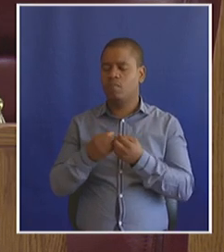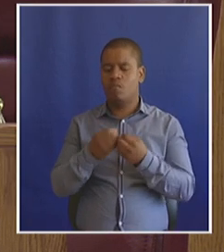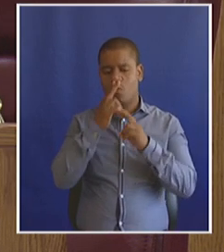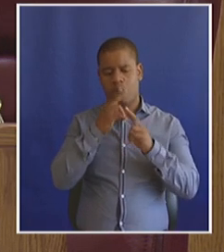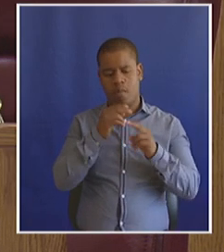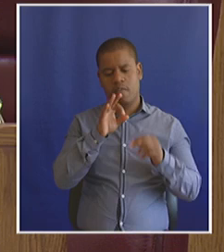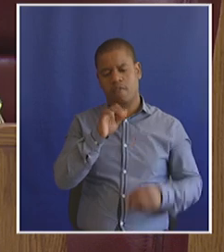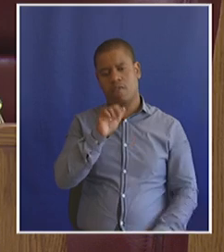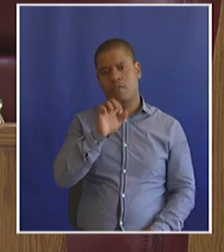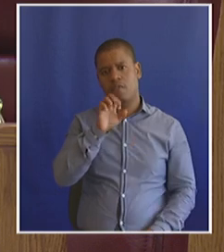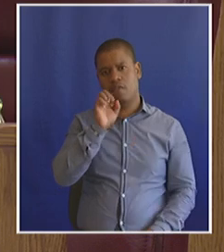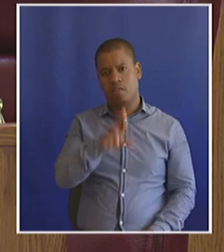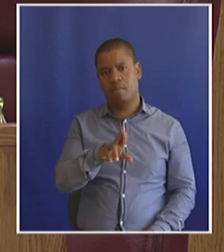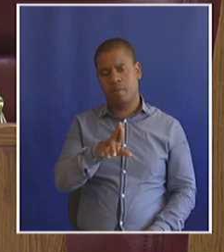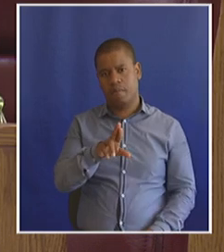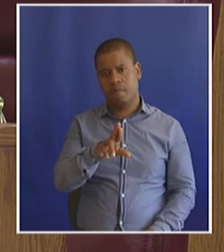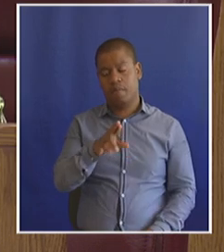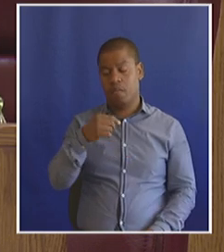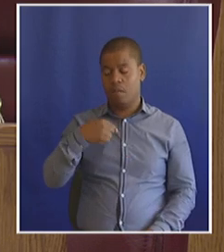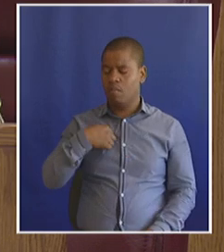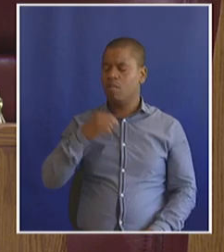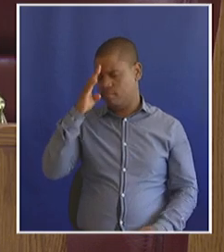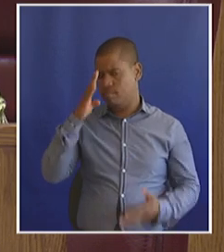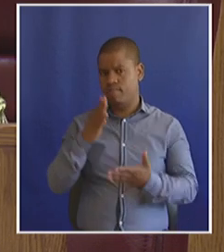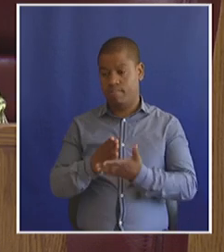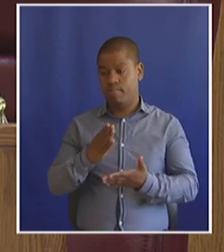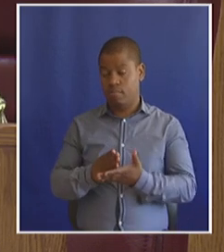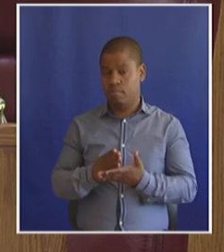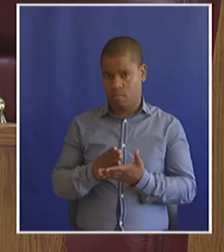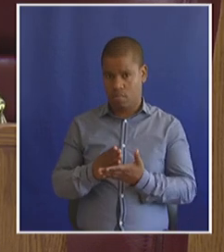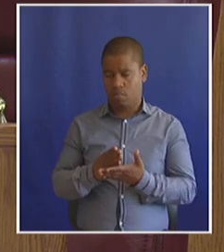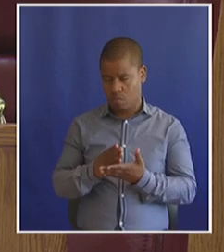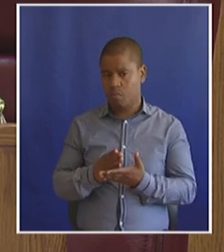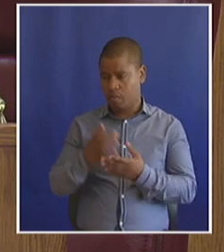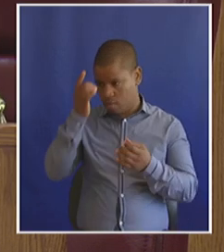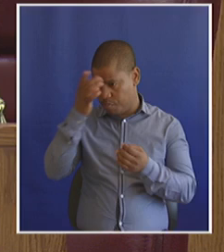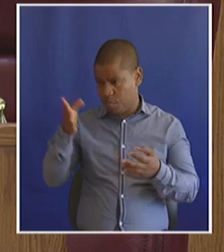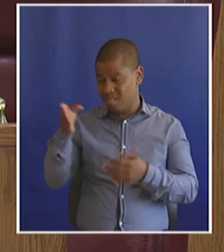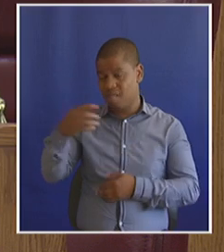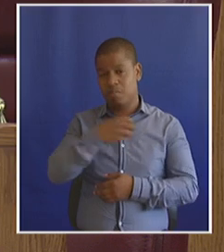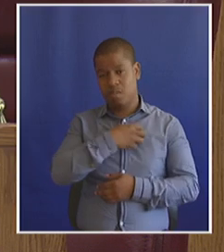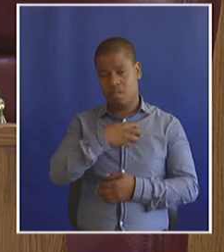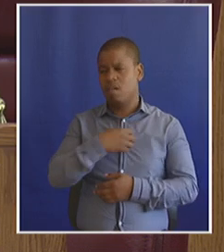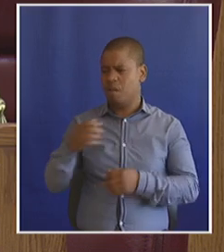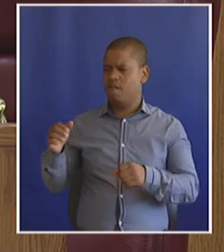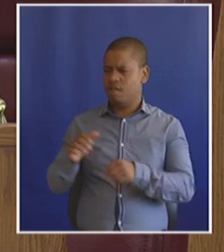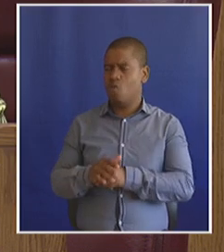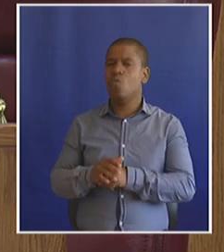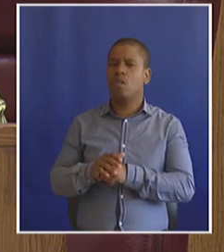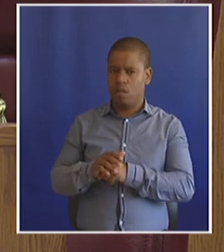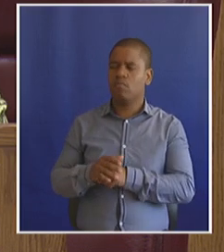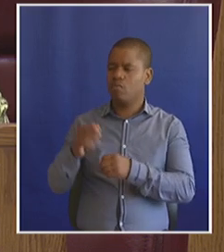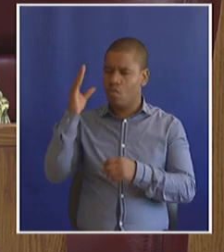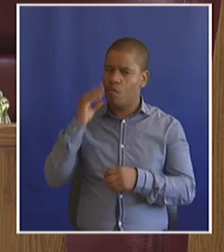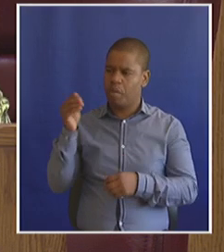you that we have been reassured that the minister is equal to the task. And remember, they work as a